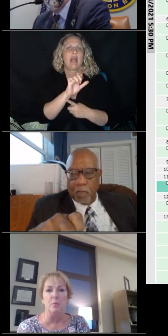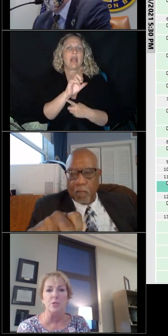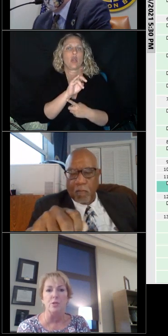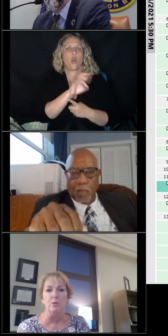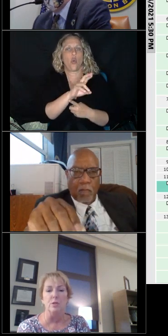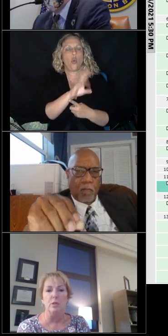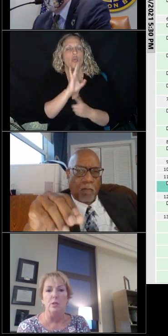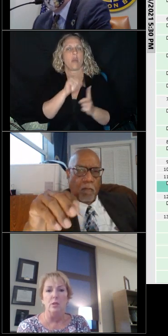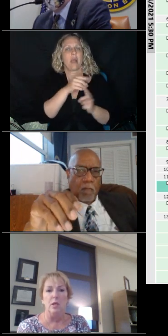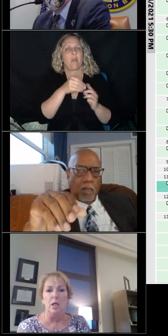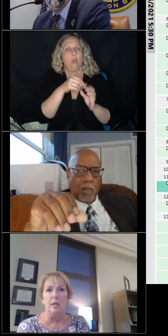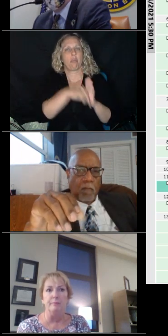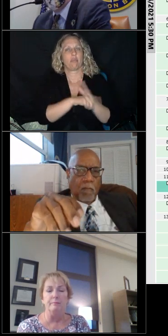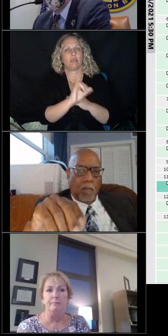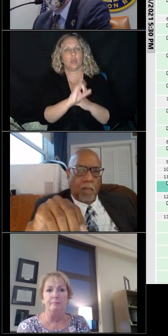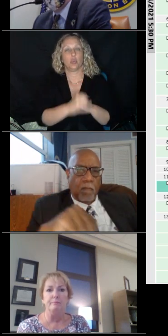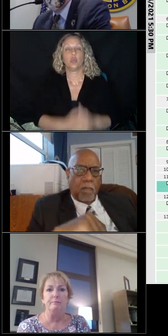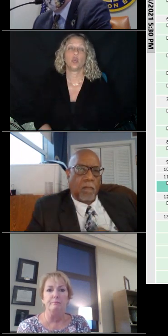about that a little bit more too.